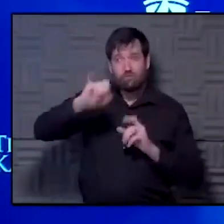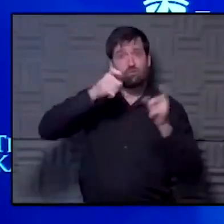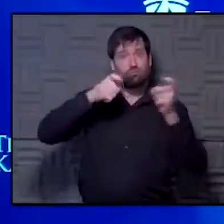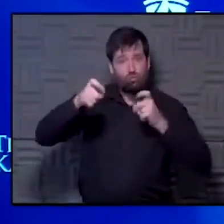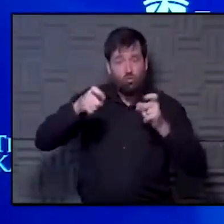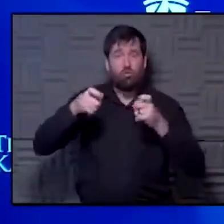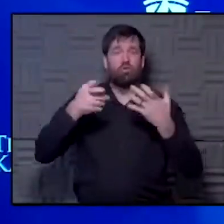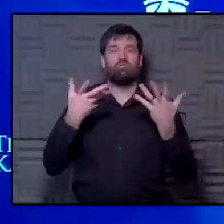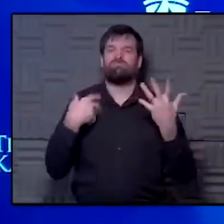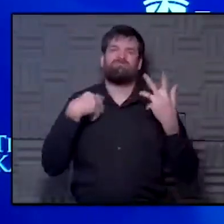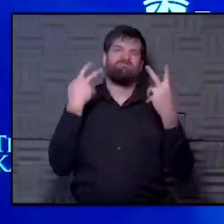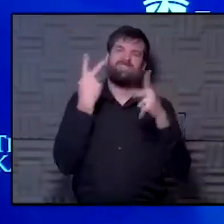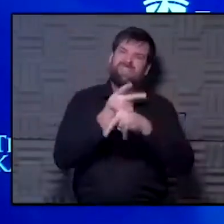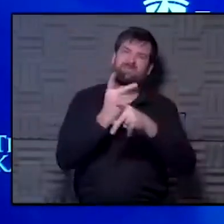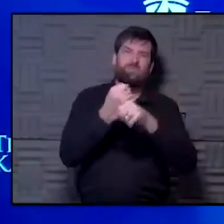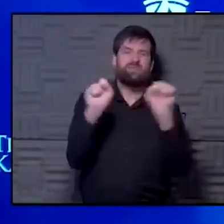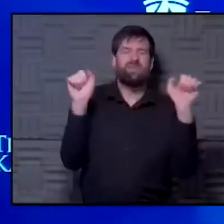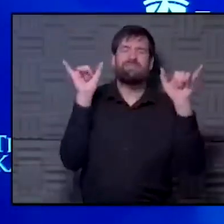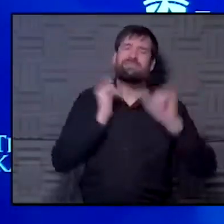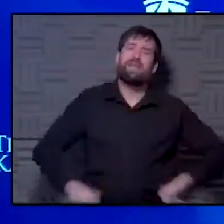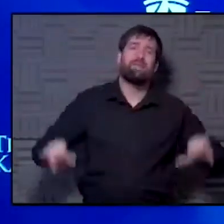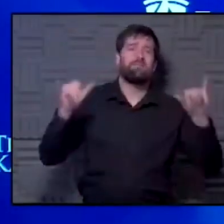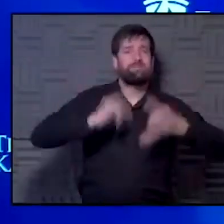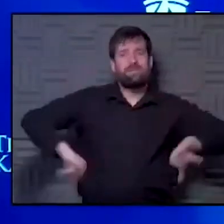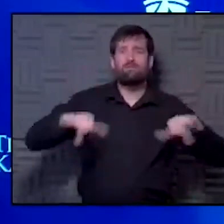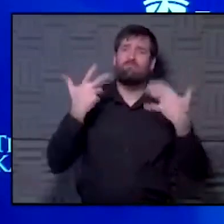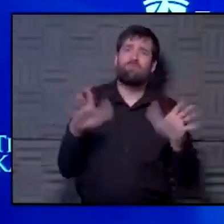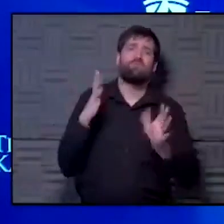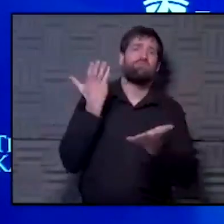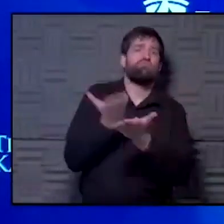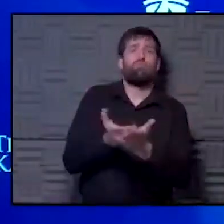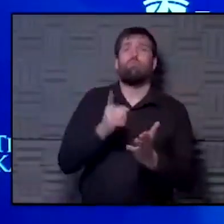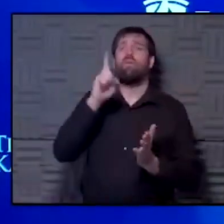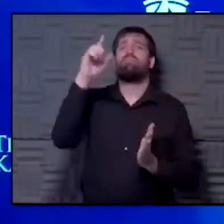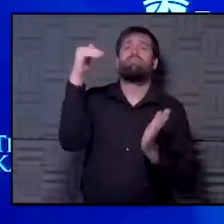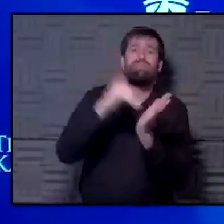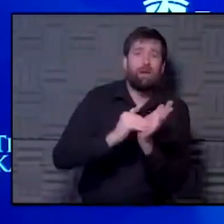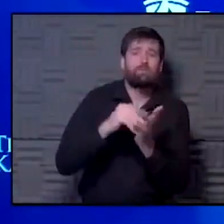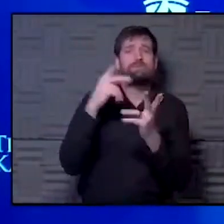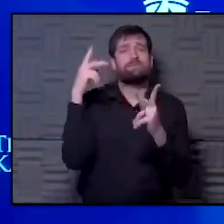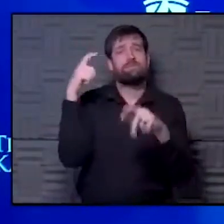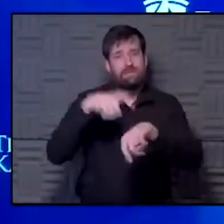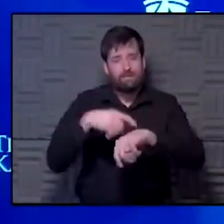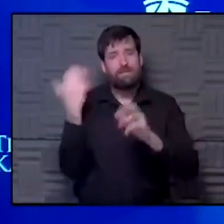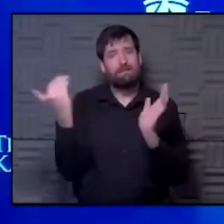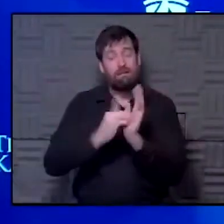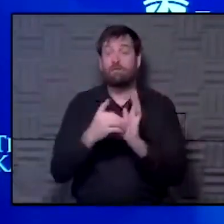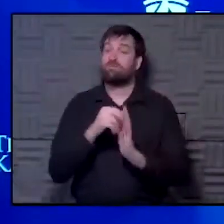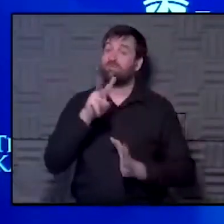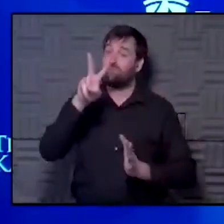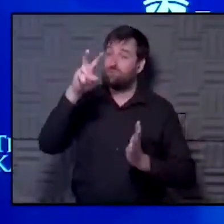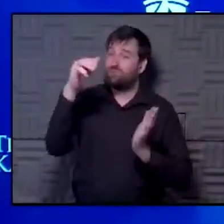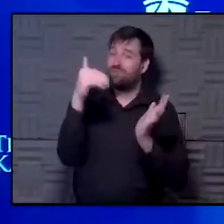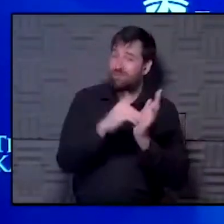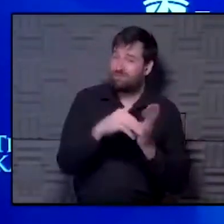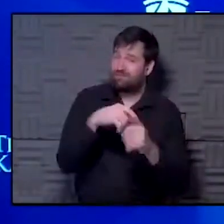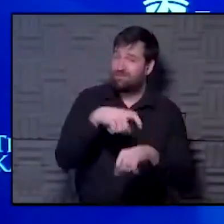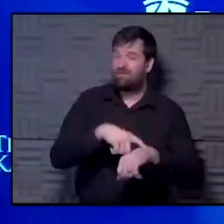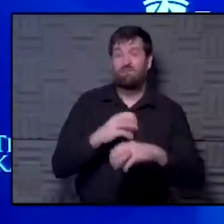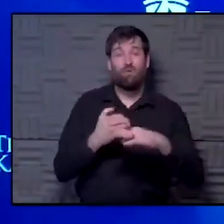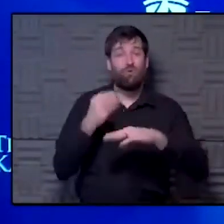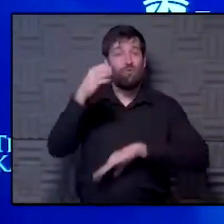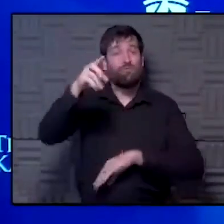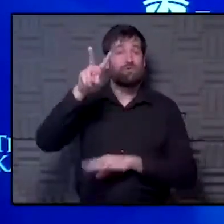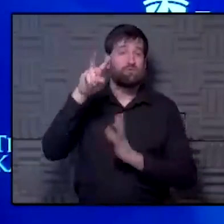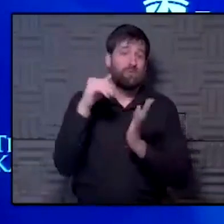and control keep you safe, just as we've proven 1,000 times over. Actually 2,000 times over, because we've had over